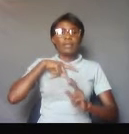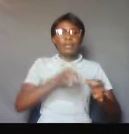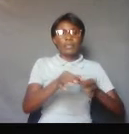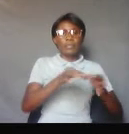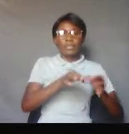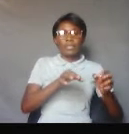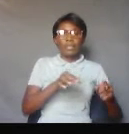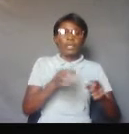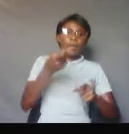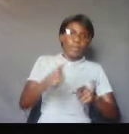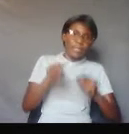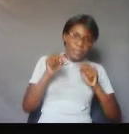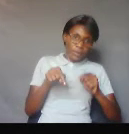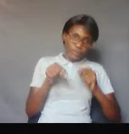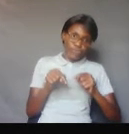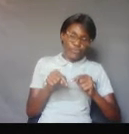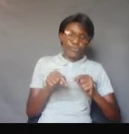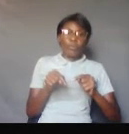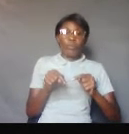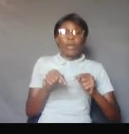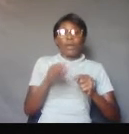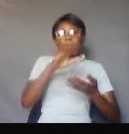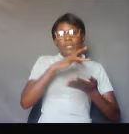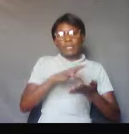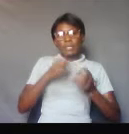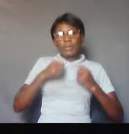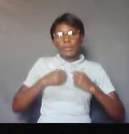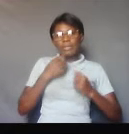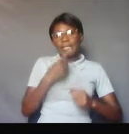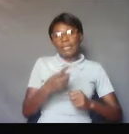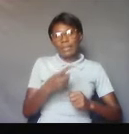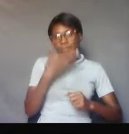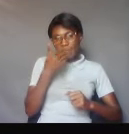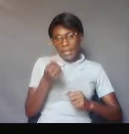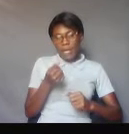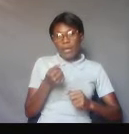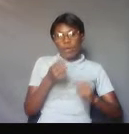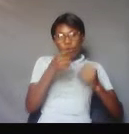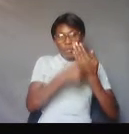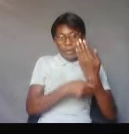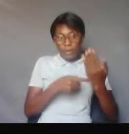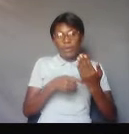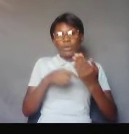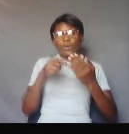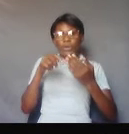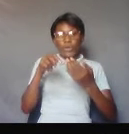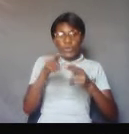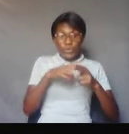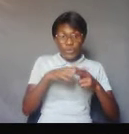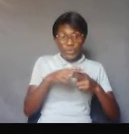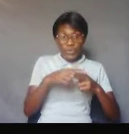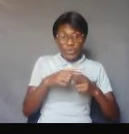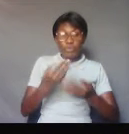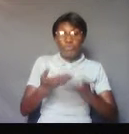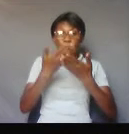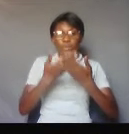tool that's been used also to oppress us in numerous contexts. Let's use the Bible as a tool for liberation. And let's place it in the